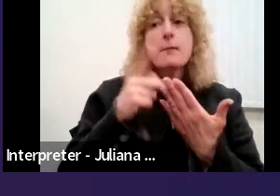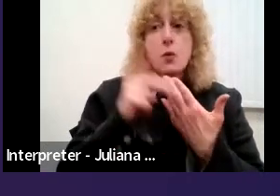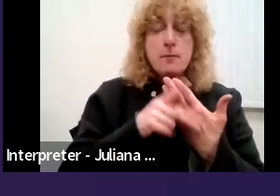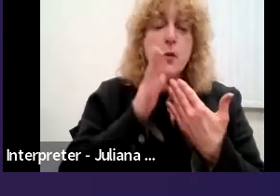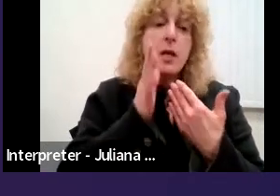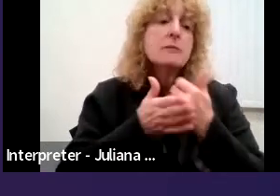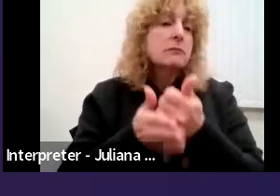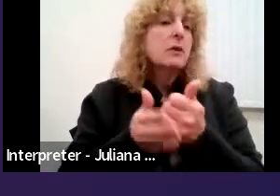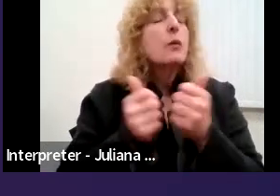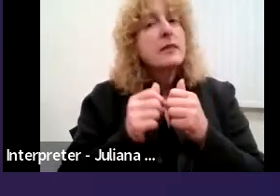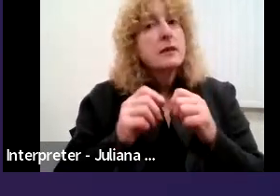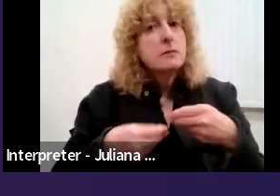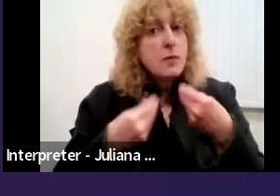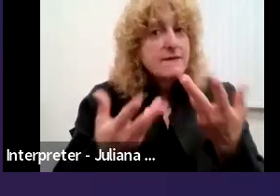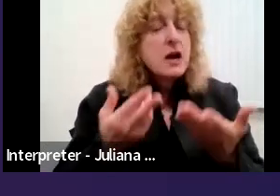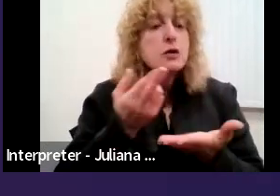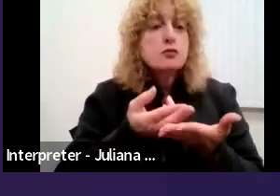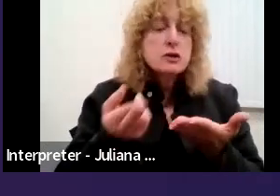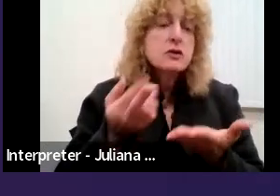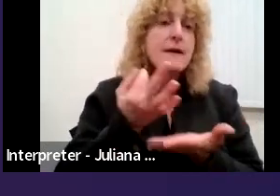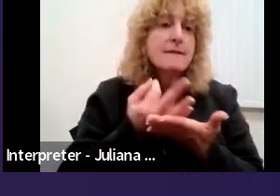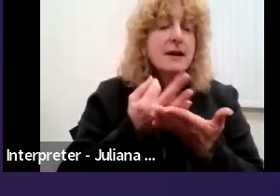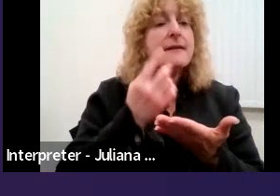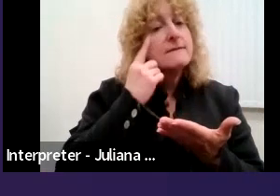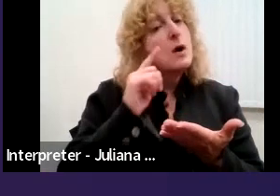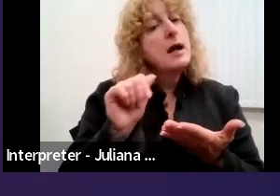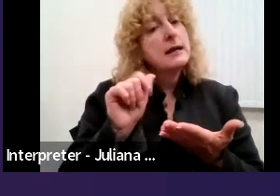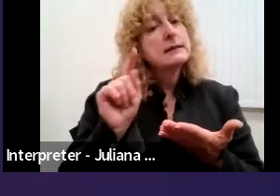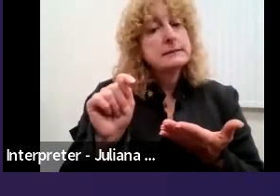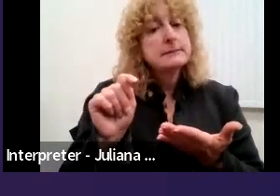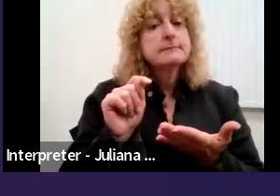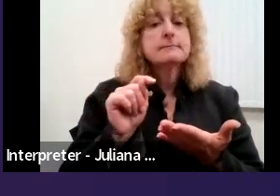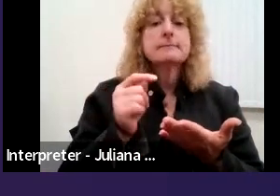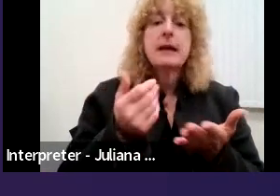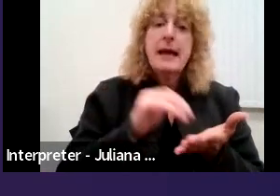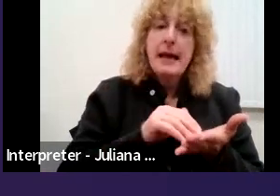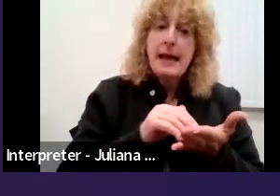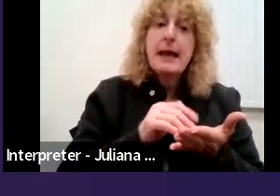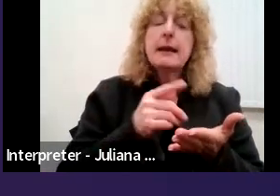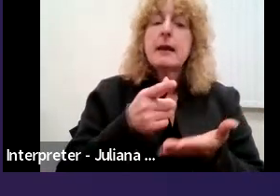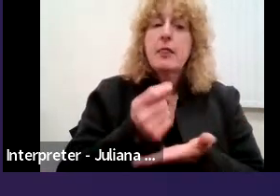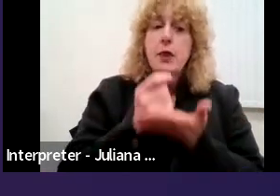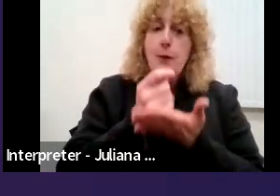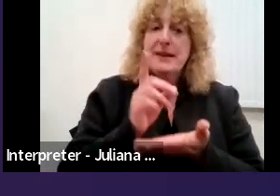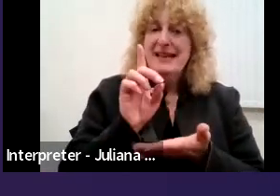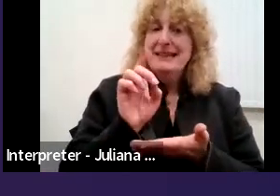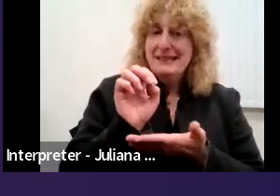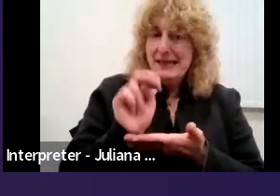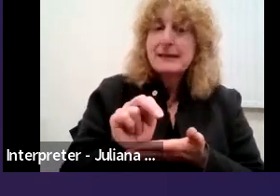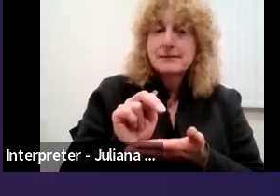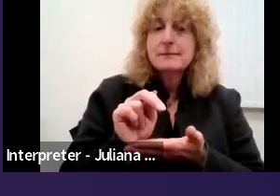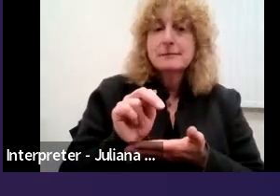with providing resources and funding for the AT. Again, Therapy Den that Amy said